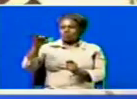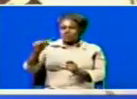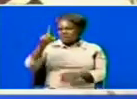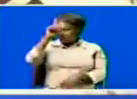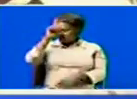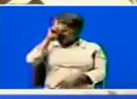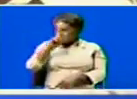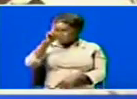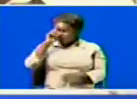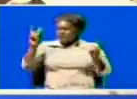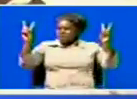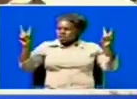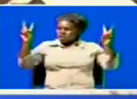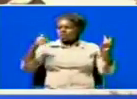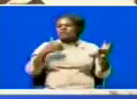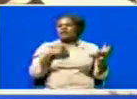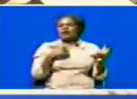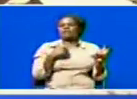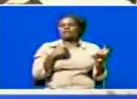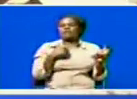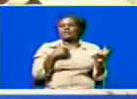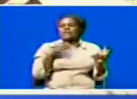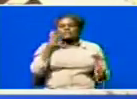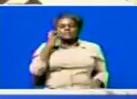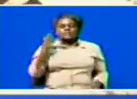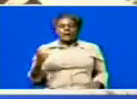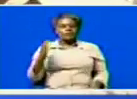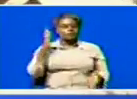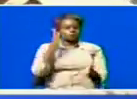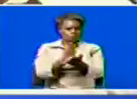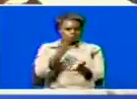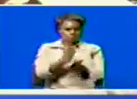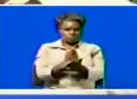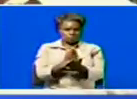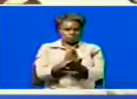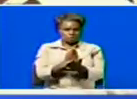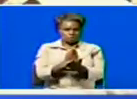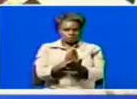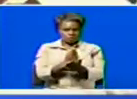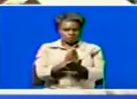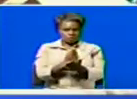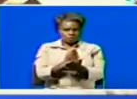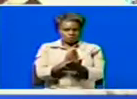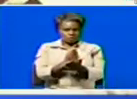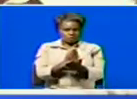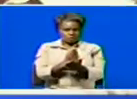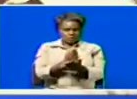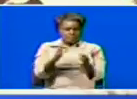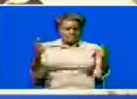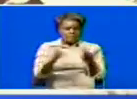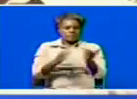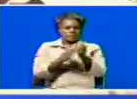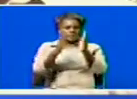serious issues to do with the assembly because it is very, very sad that our party leadership in the